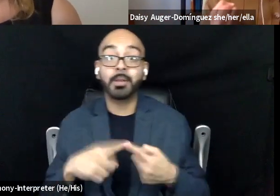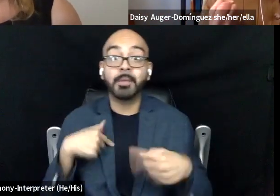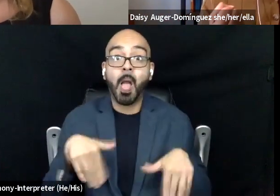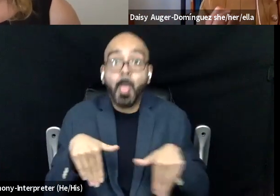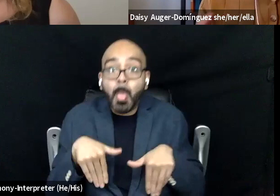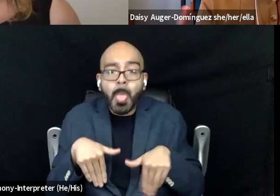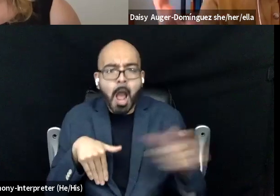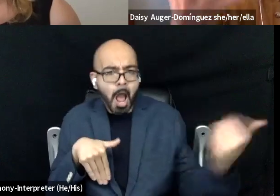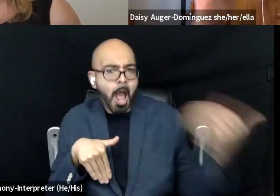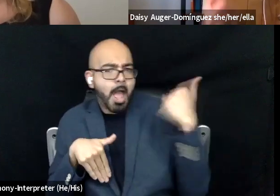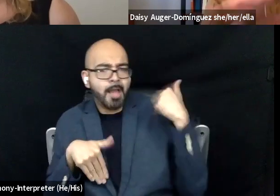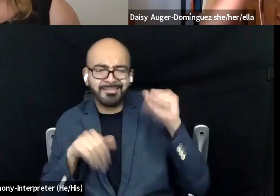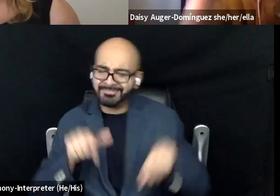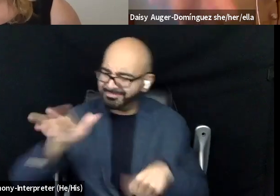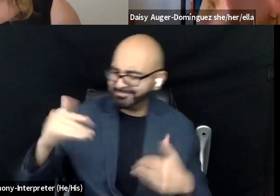going into,